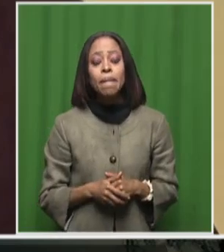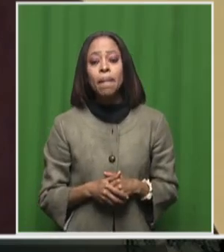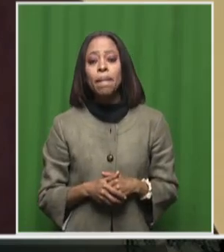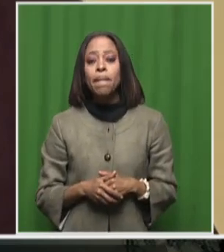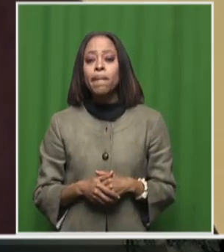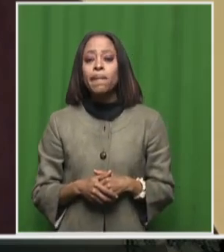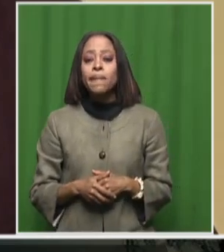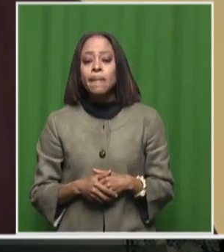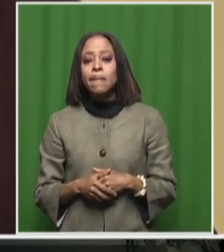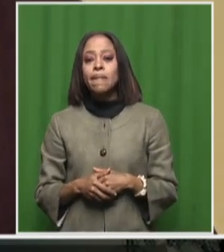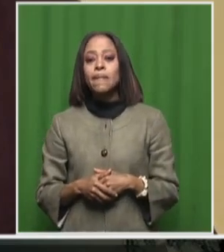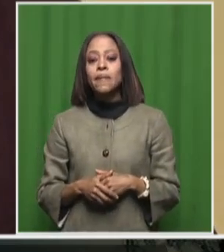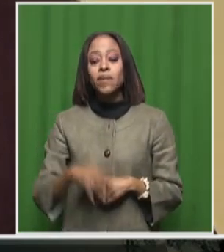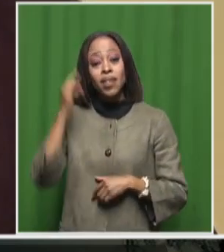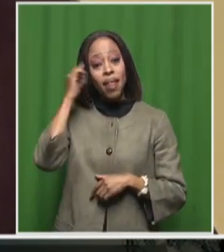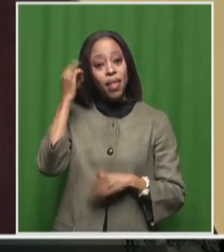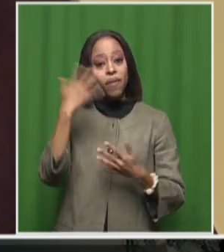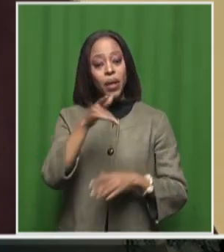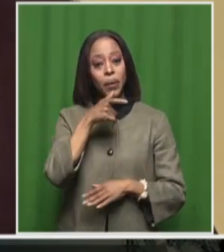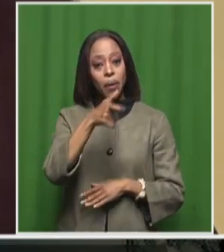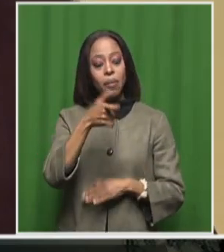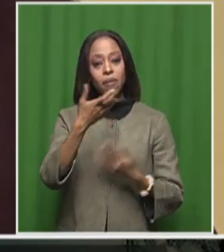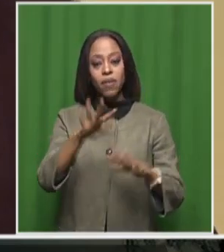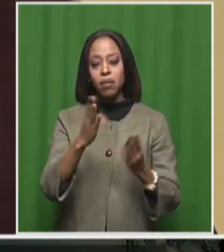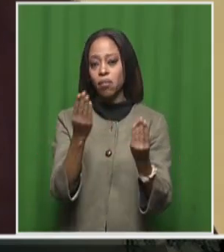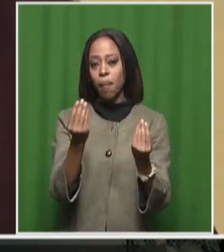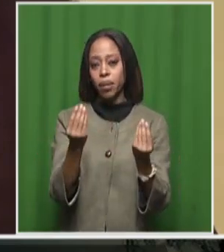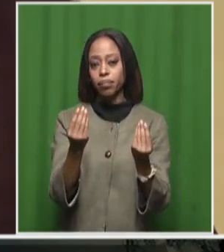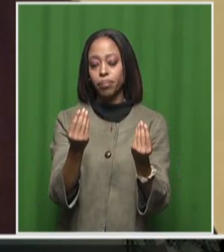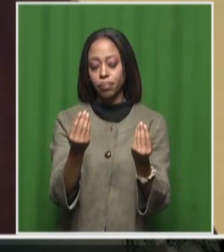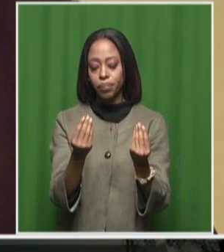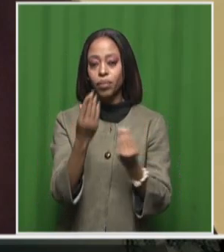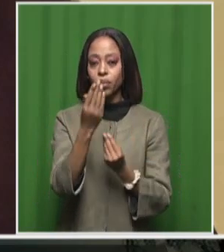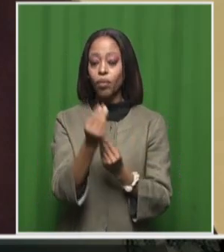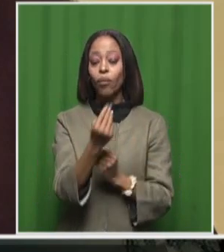Yes, I think you mentioned the number already. We're having